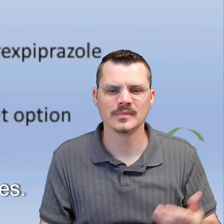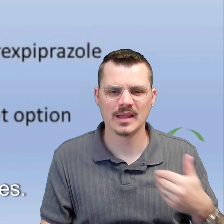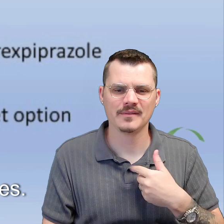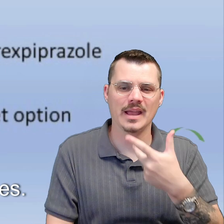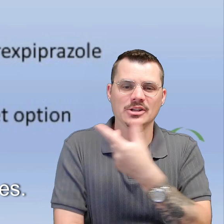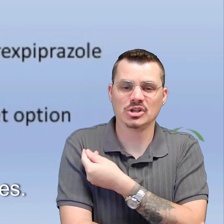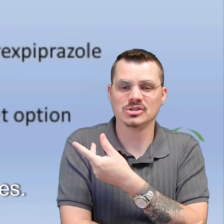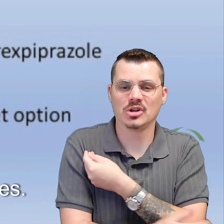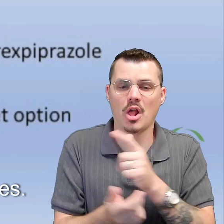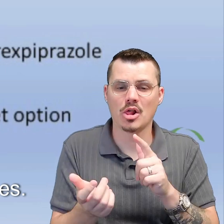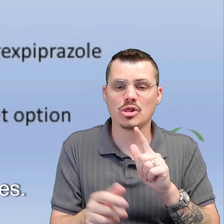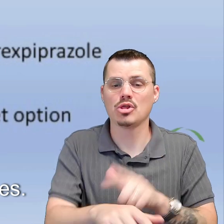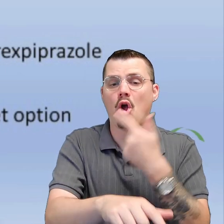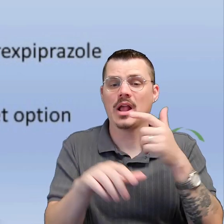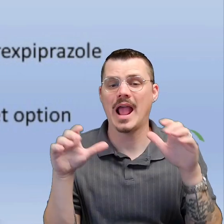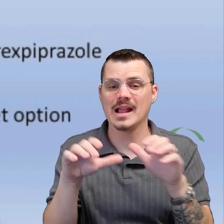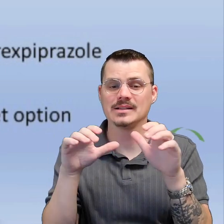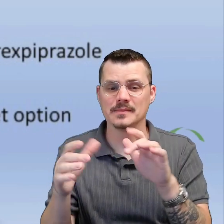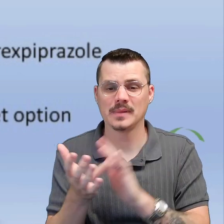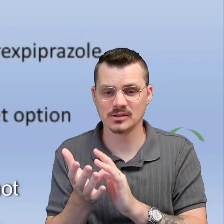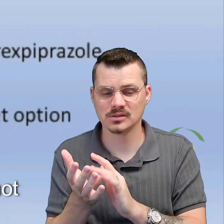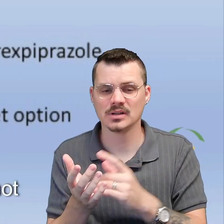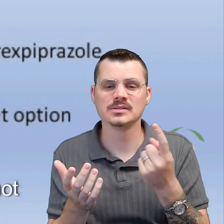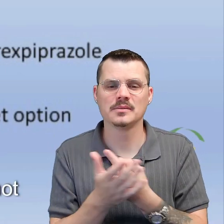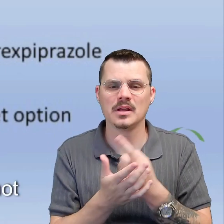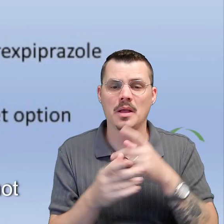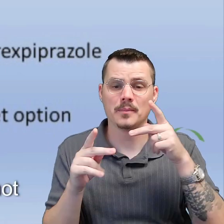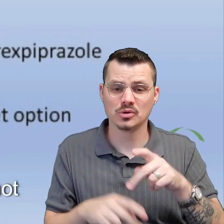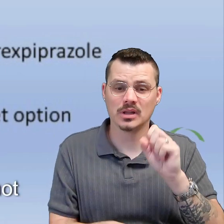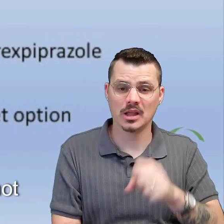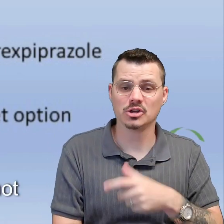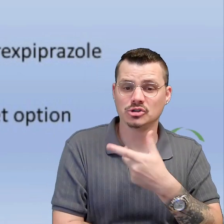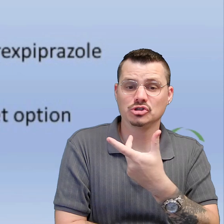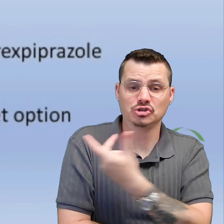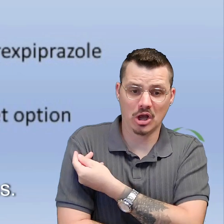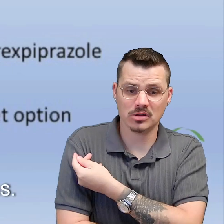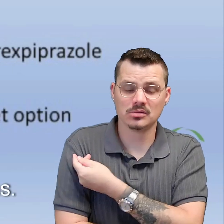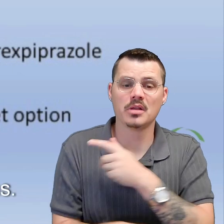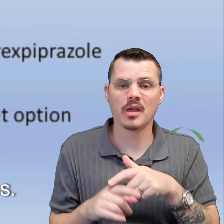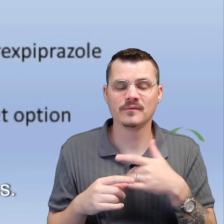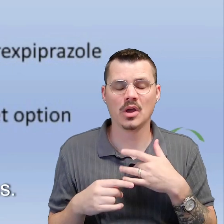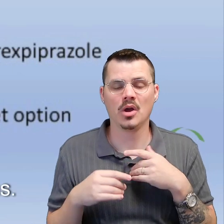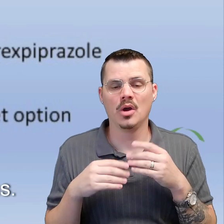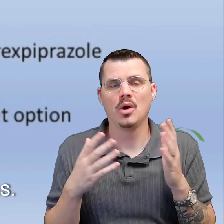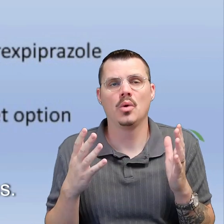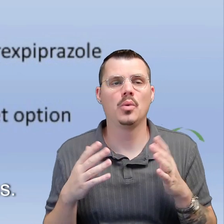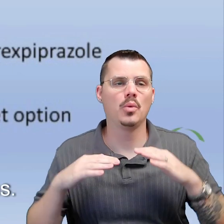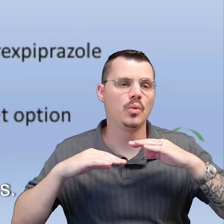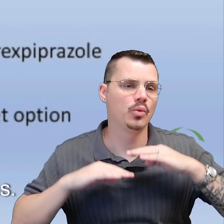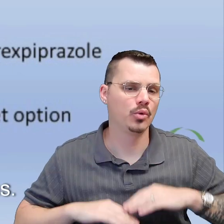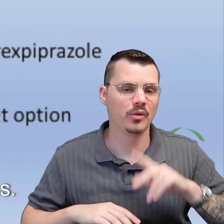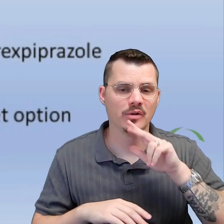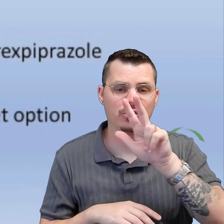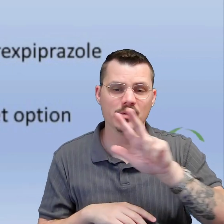There's injected long-acting medicines. Sometimes a person can have a shot and get relief for 3 or